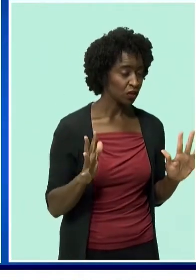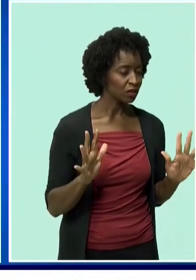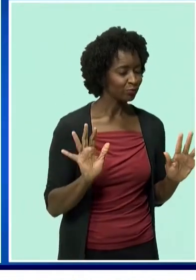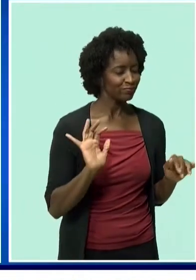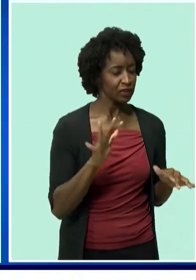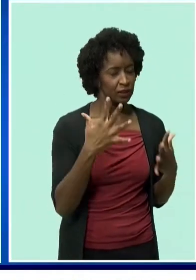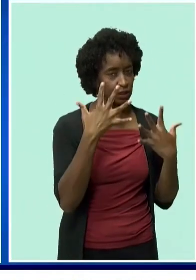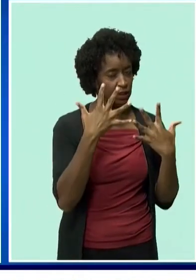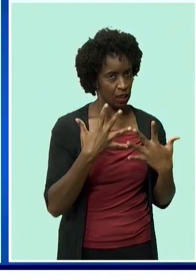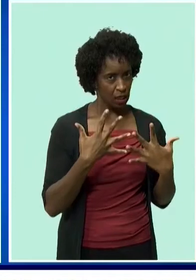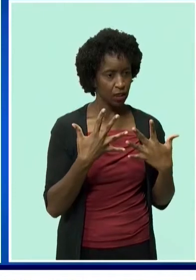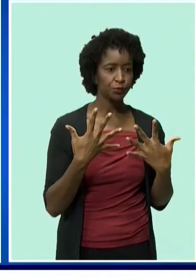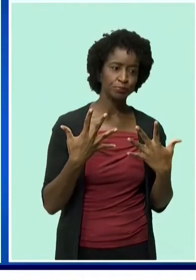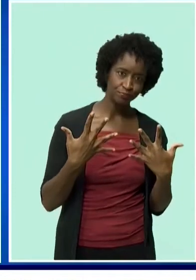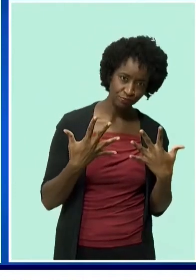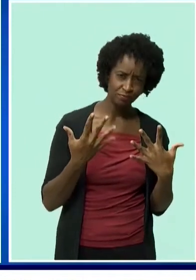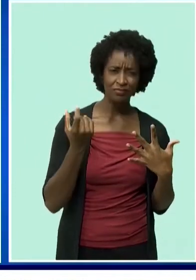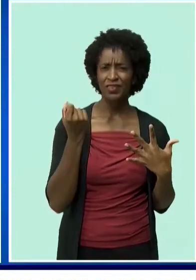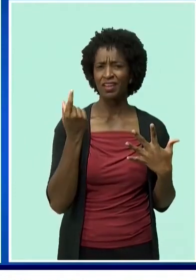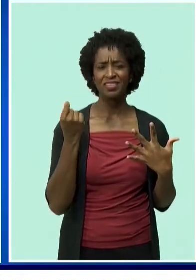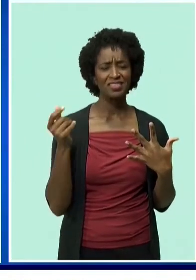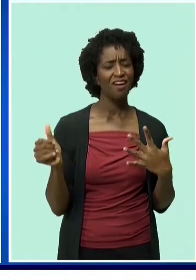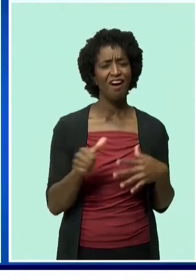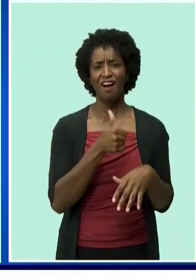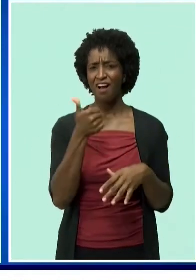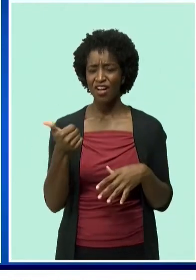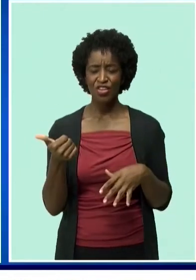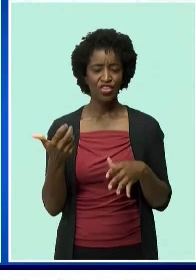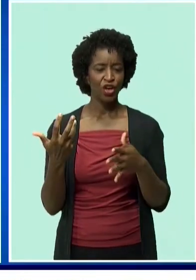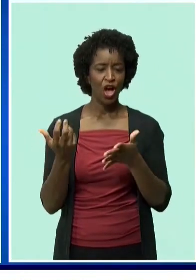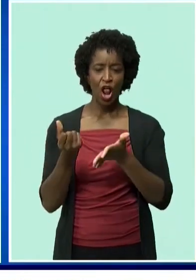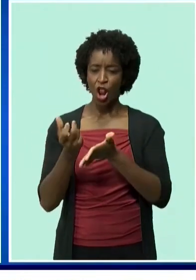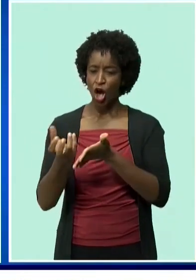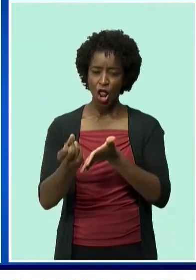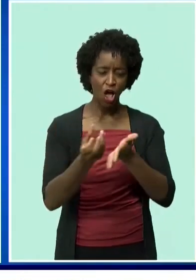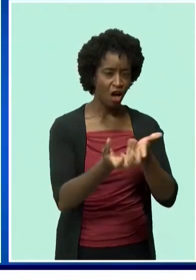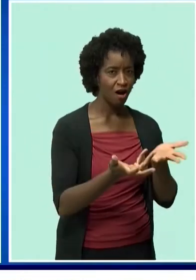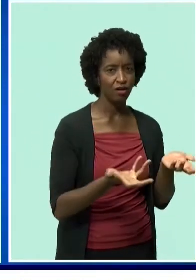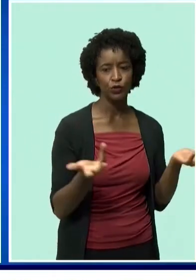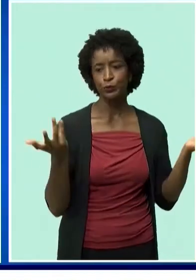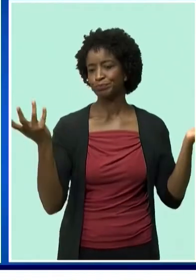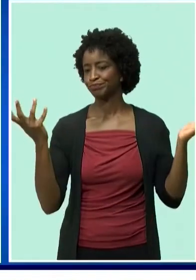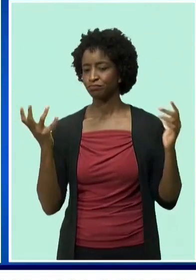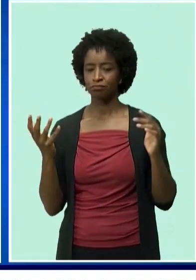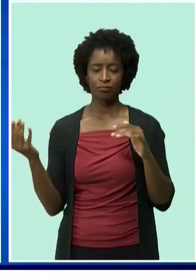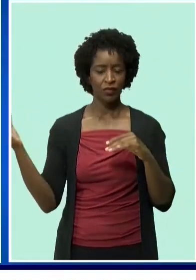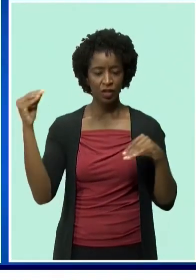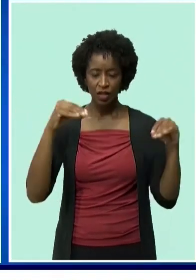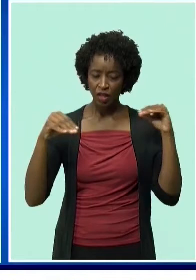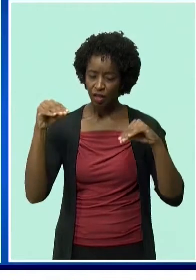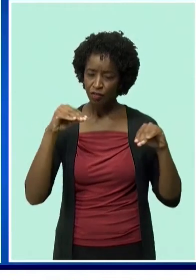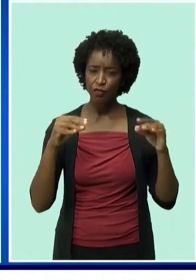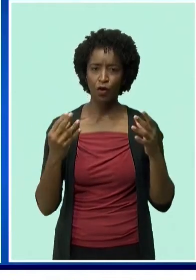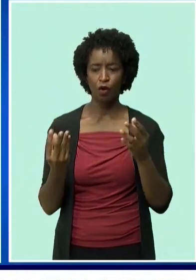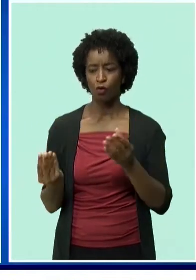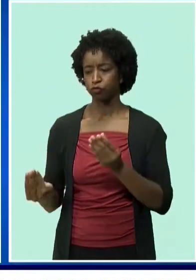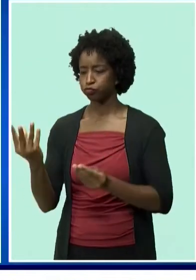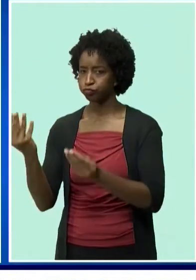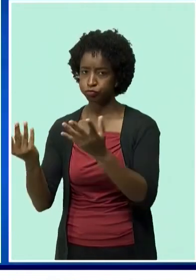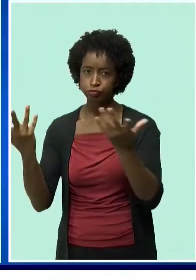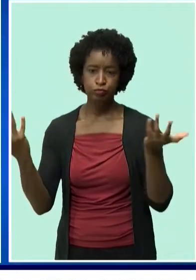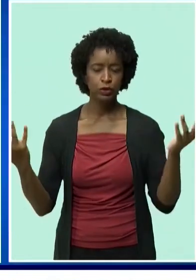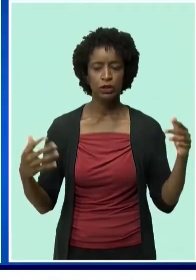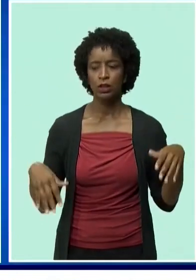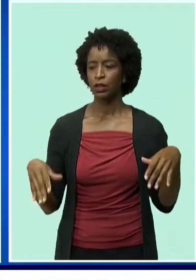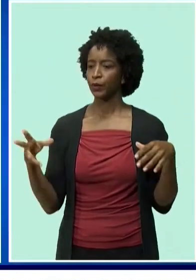tragedy. There are layers of waste around that, all of the inputs that are used to produce food, all of the energy that goes into